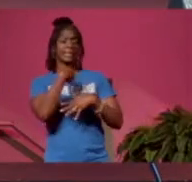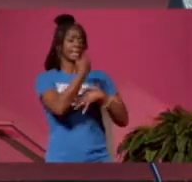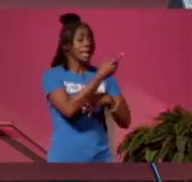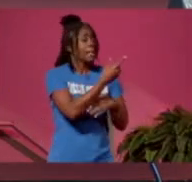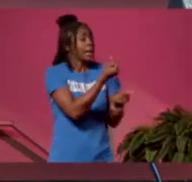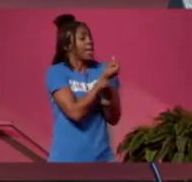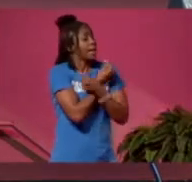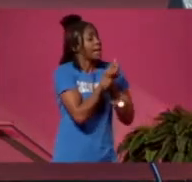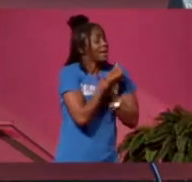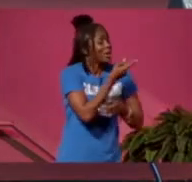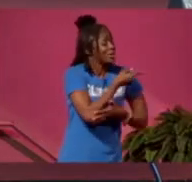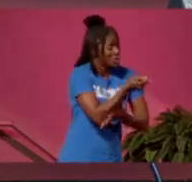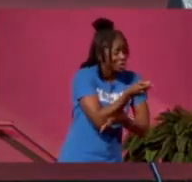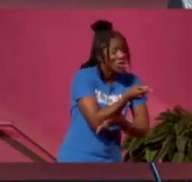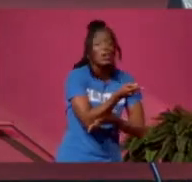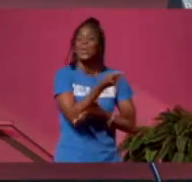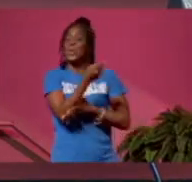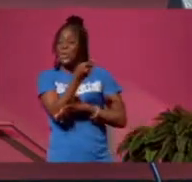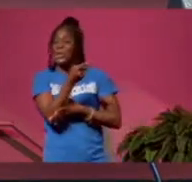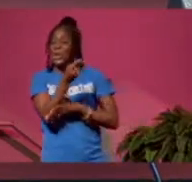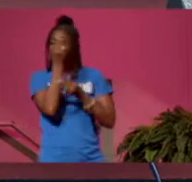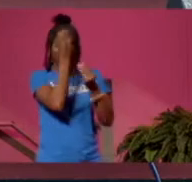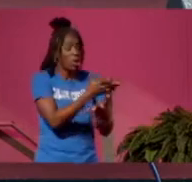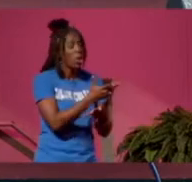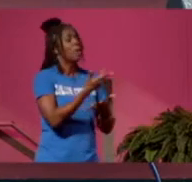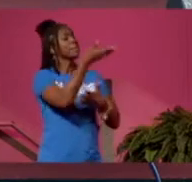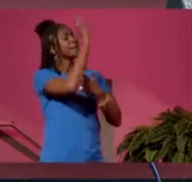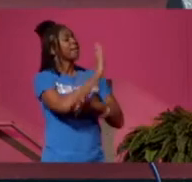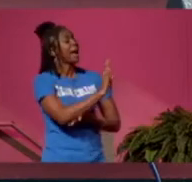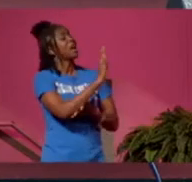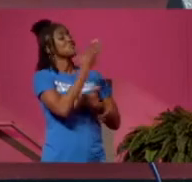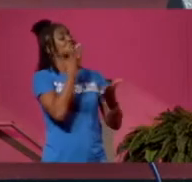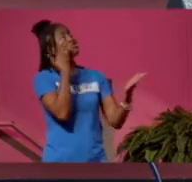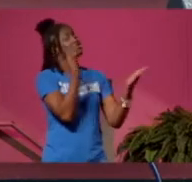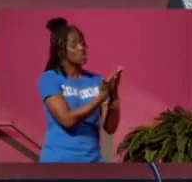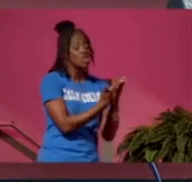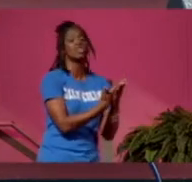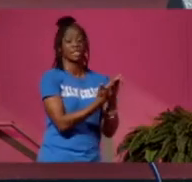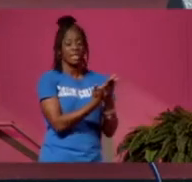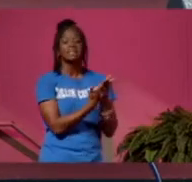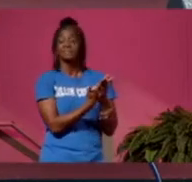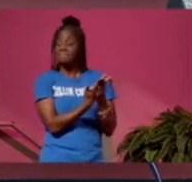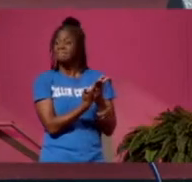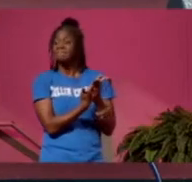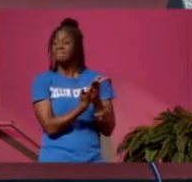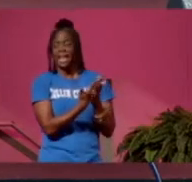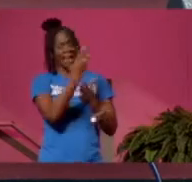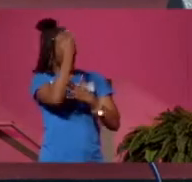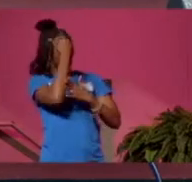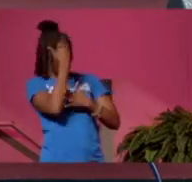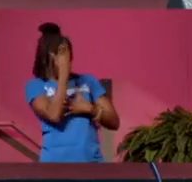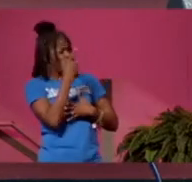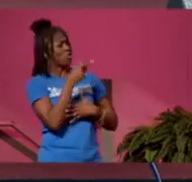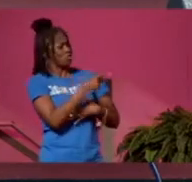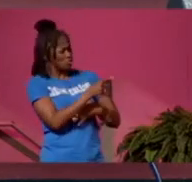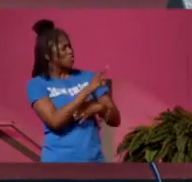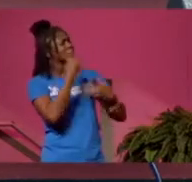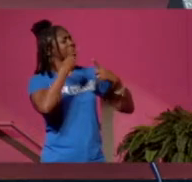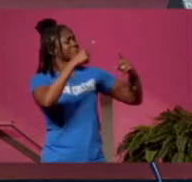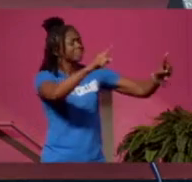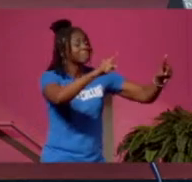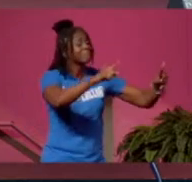and testify. God is doing an awesome thing in you. Come on, they need to know